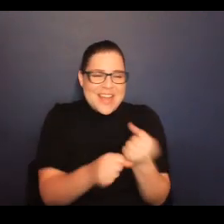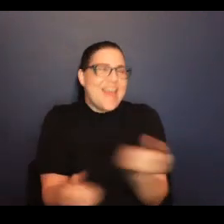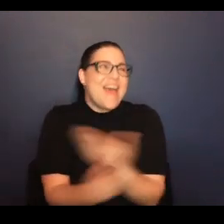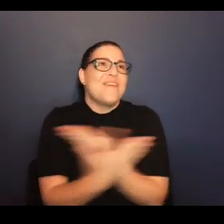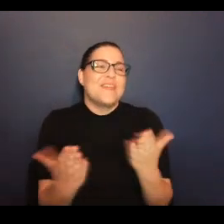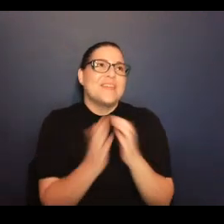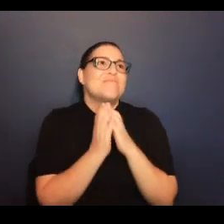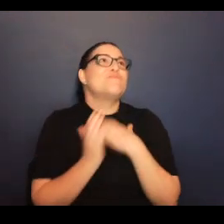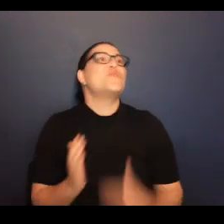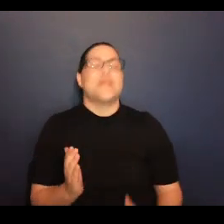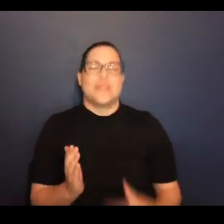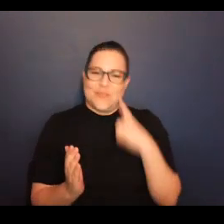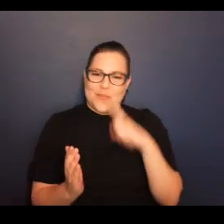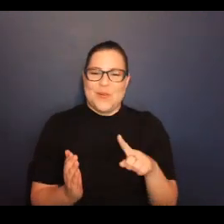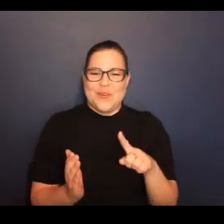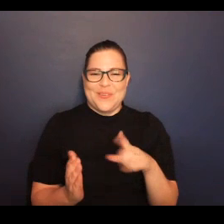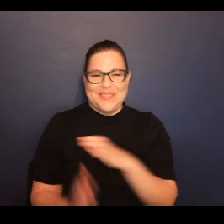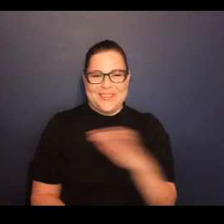year.